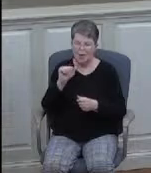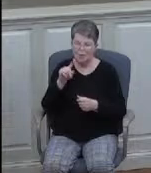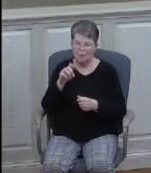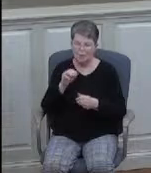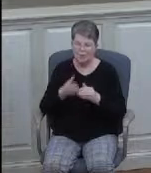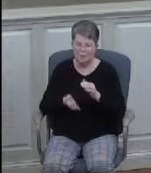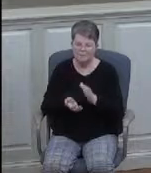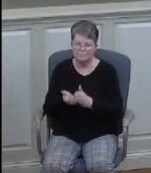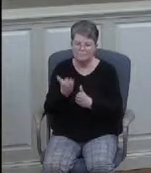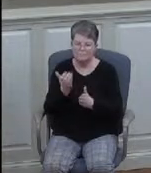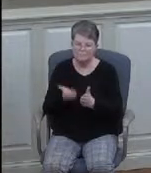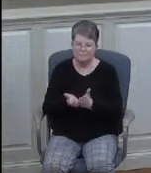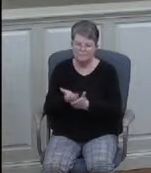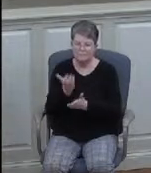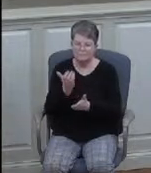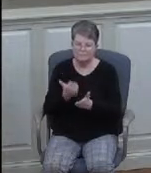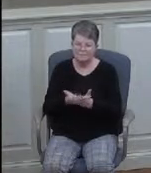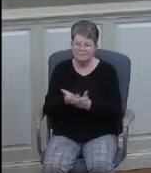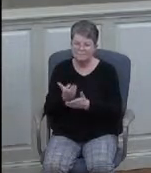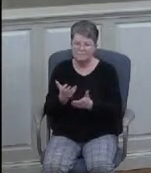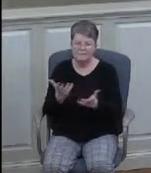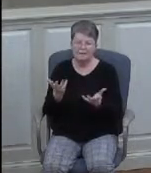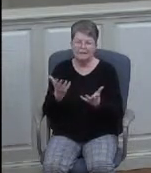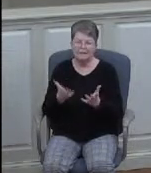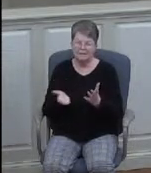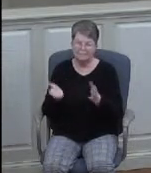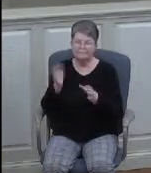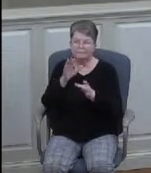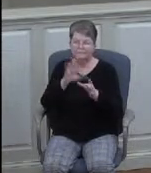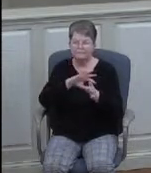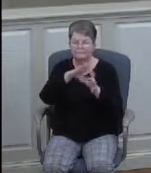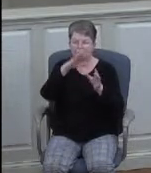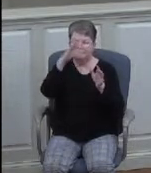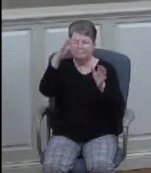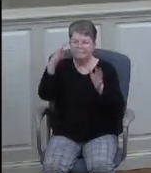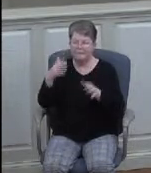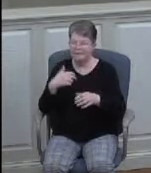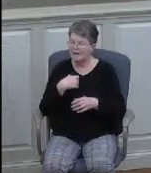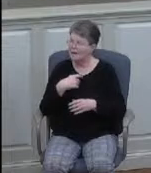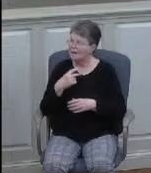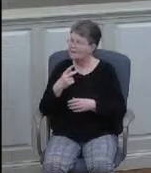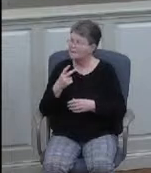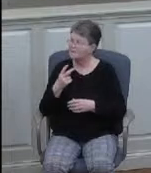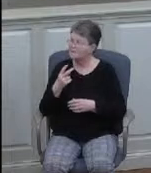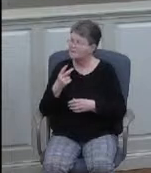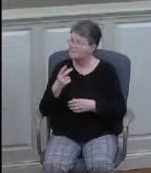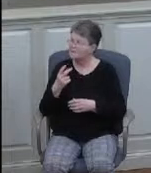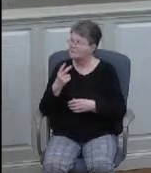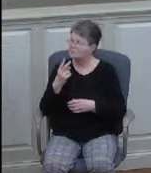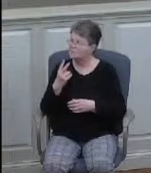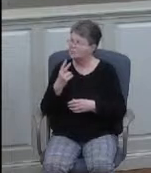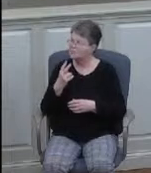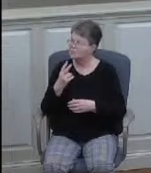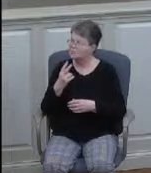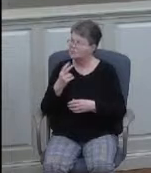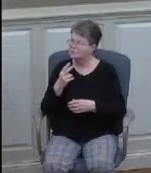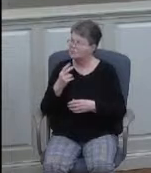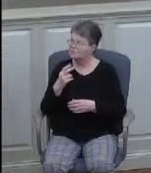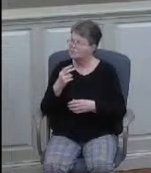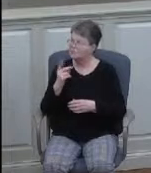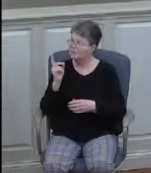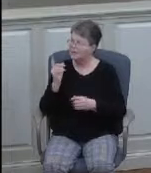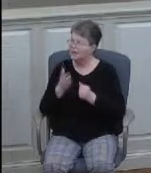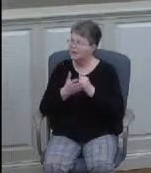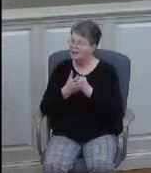Yeah. Stacked it up with that. There's nowhere else to go with it. Right. Yeah, we had two winters in a row 5 or 6 years ago, and they helped tremendously, and